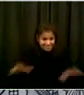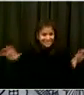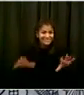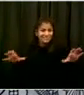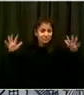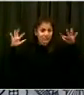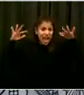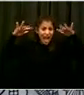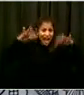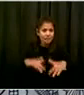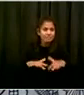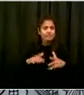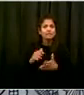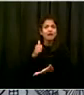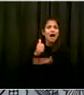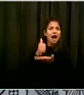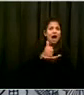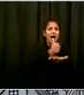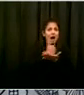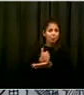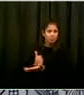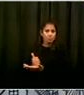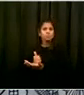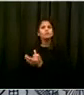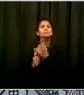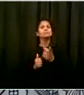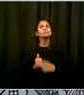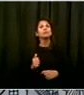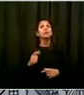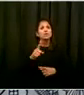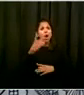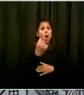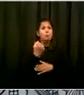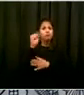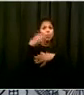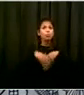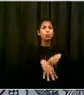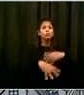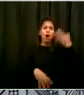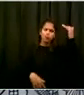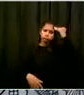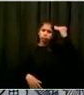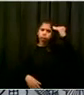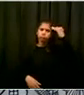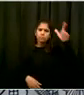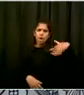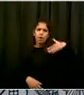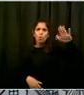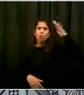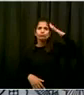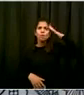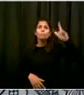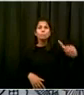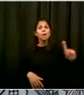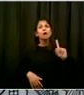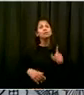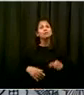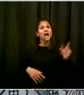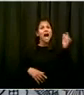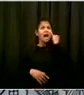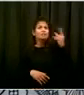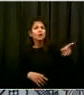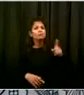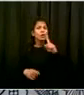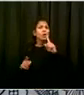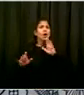situation in the city or any other protest, if the NYPD issues an instruction, people must follow the instruction. If they don't